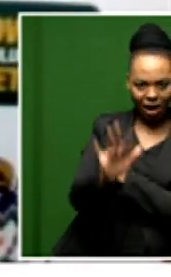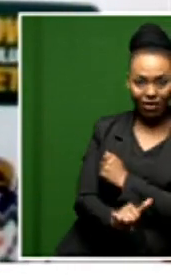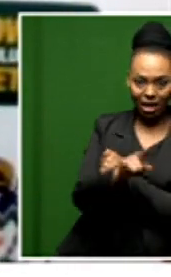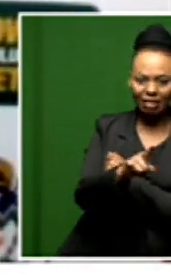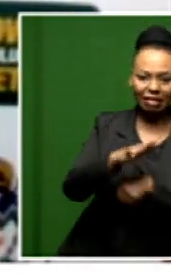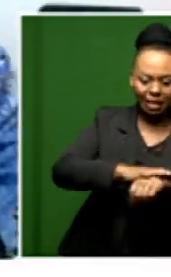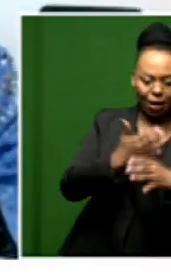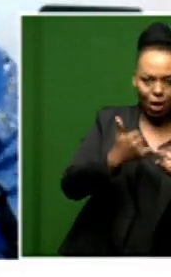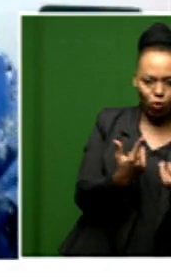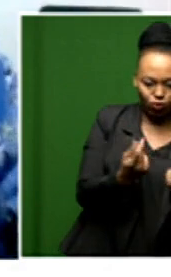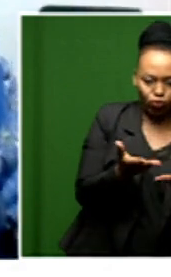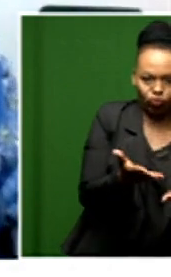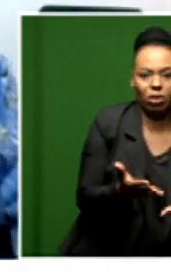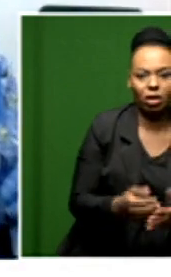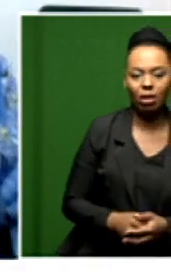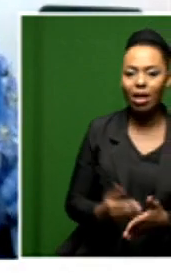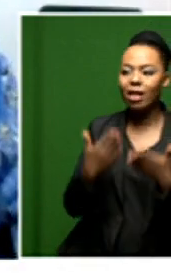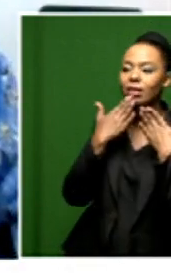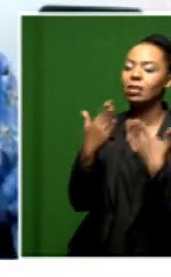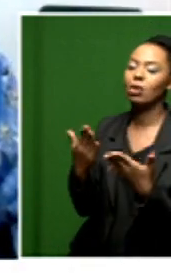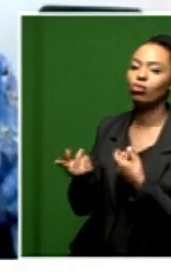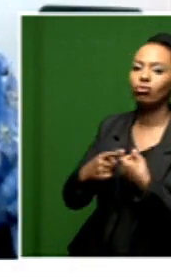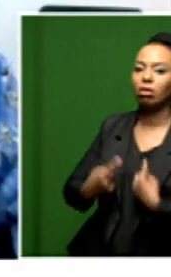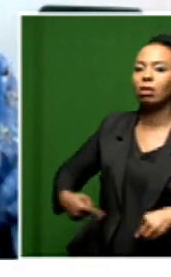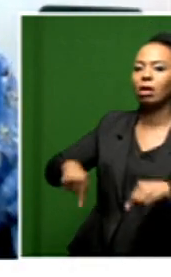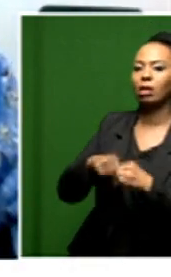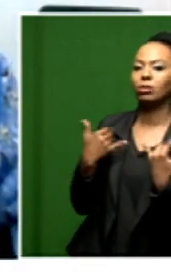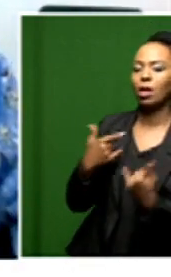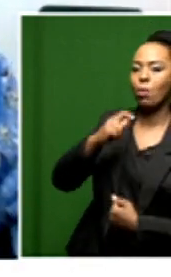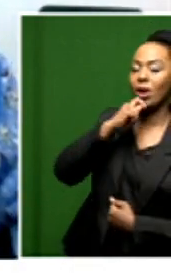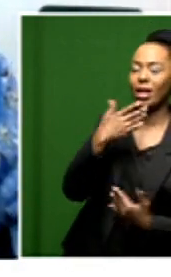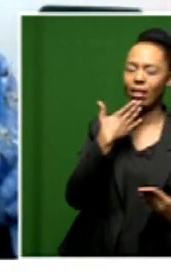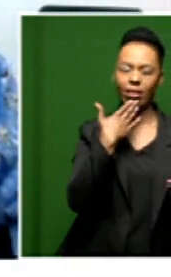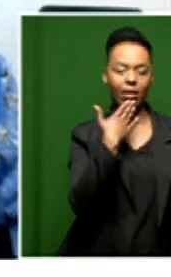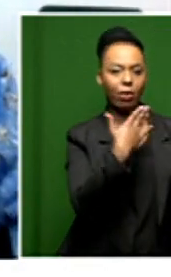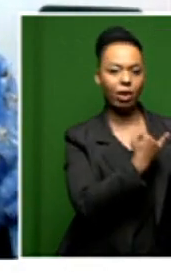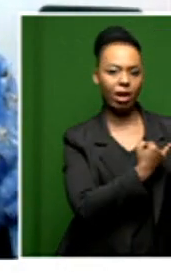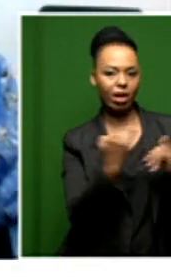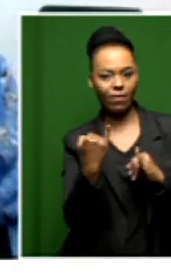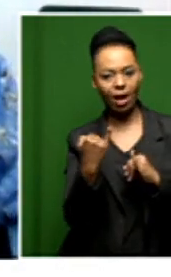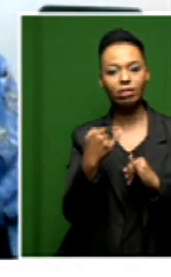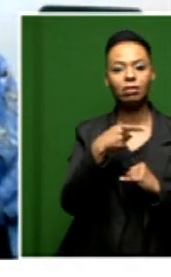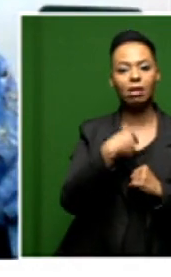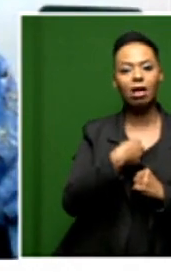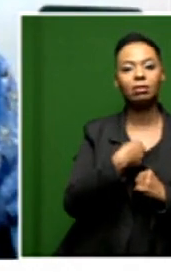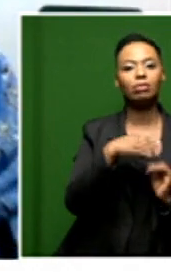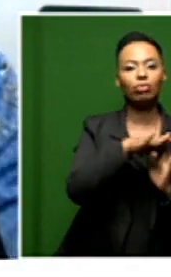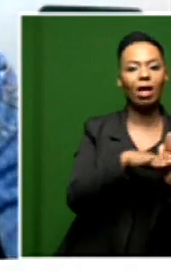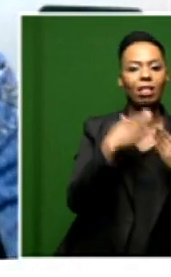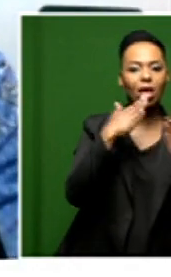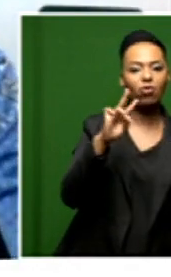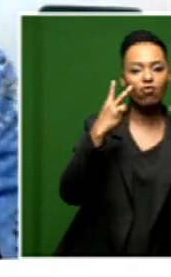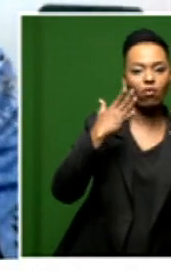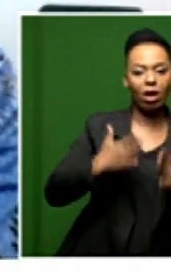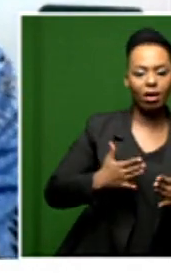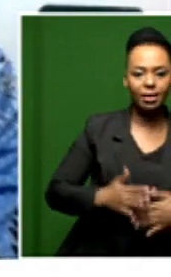right, Premier, thank you so much for joining us this morning. Thanks a lot. Thanks for having us in your program, and thanks to your viewers. Thank